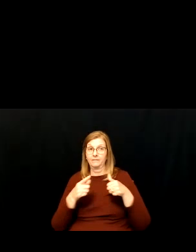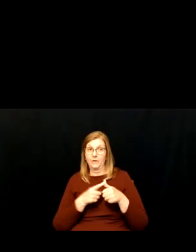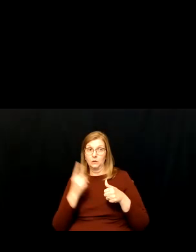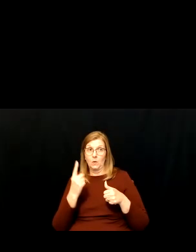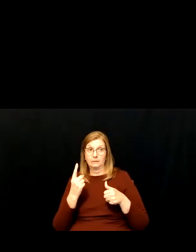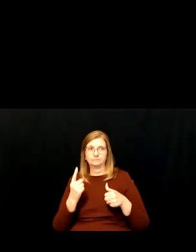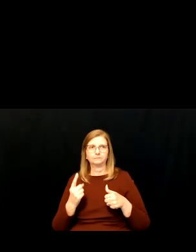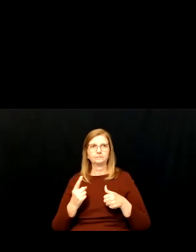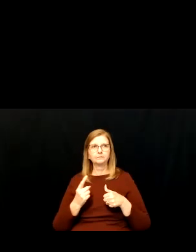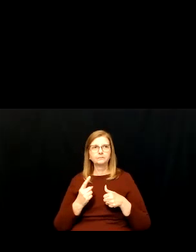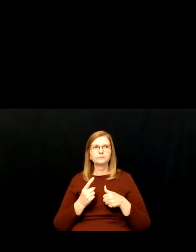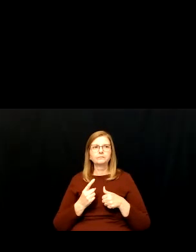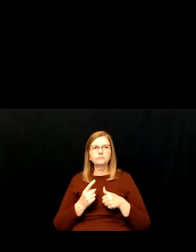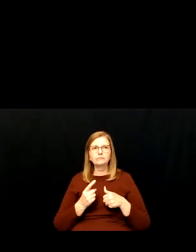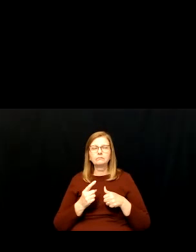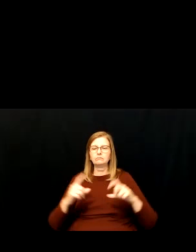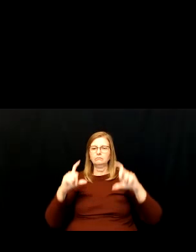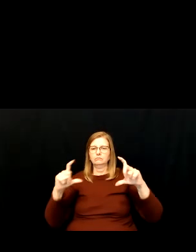page, there's an oval shaped